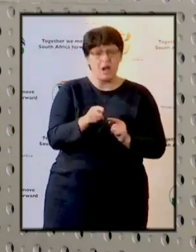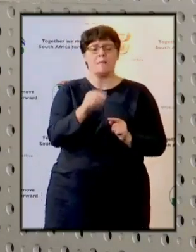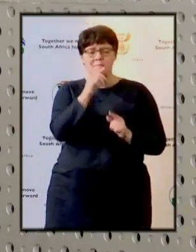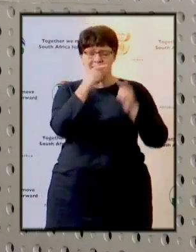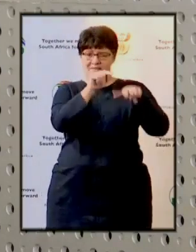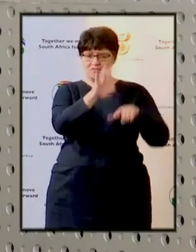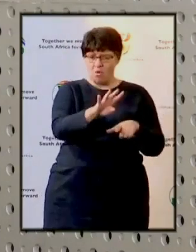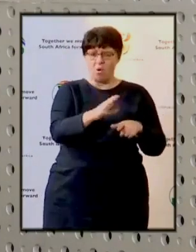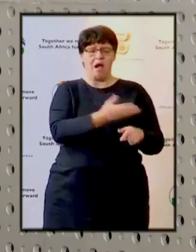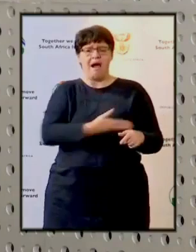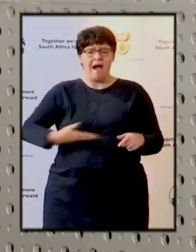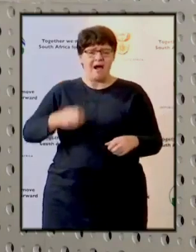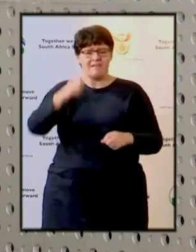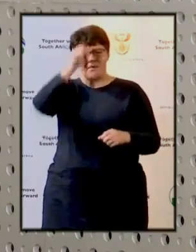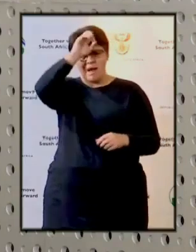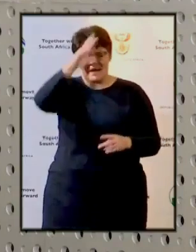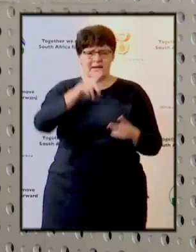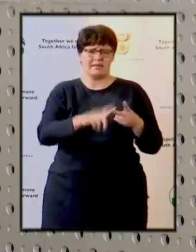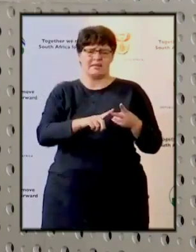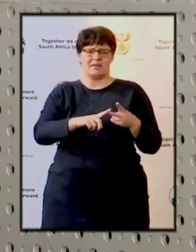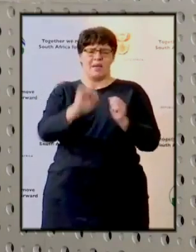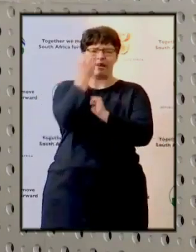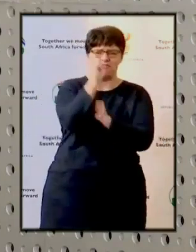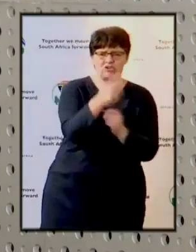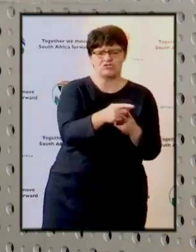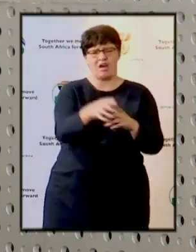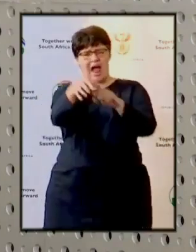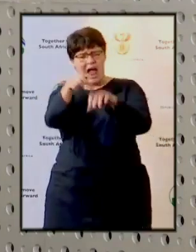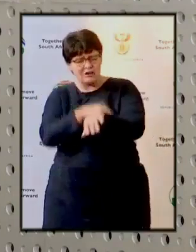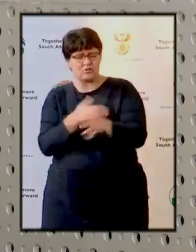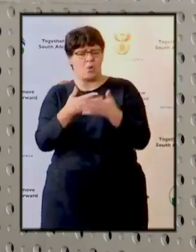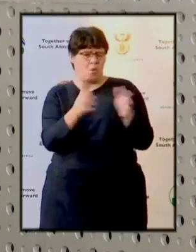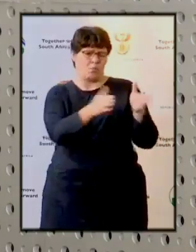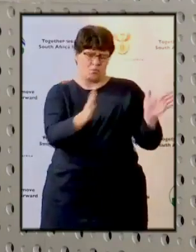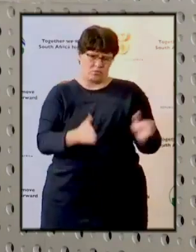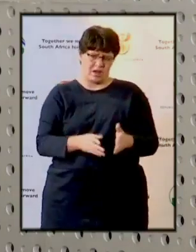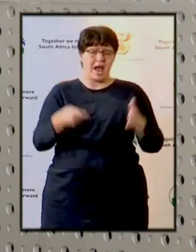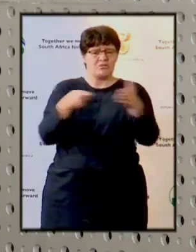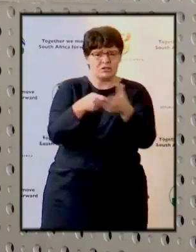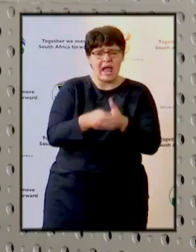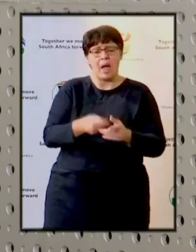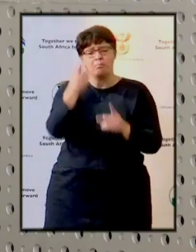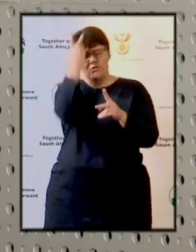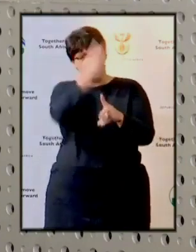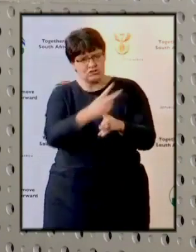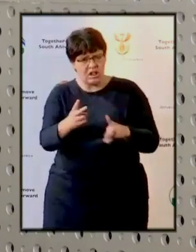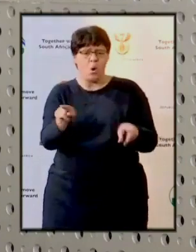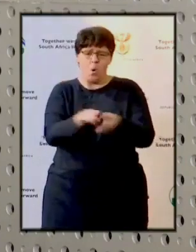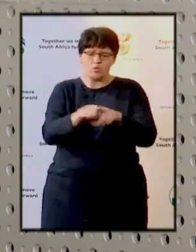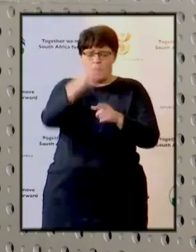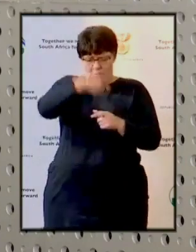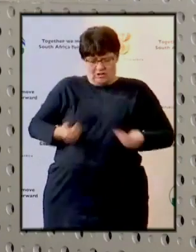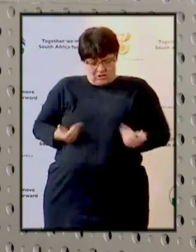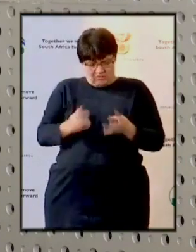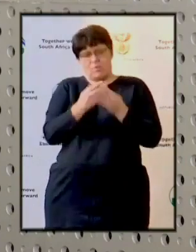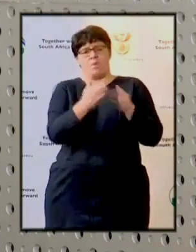mining and close to half of manufacturing and a growing number of retail, professional and personal services. It will